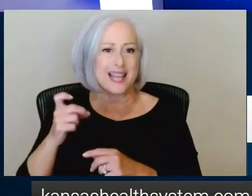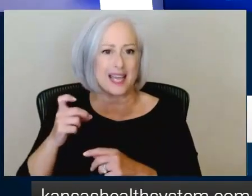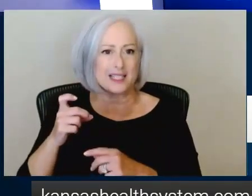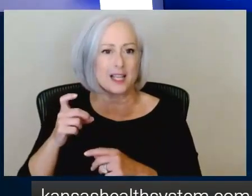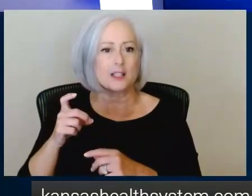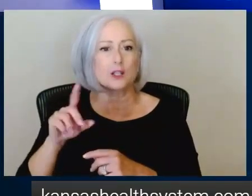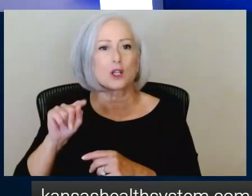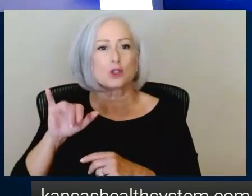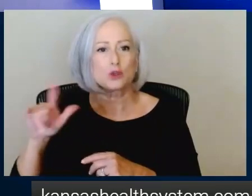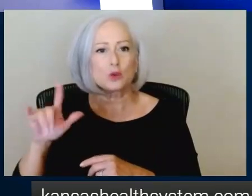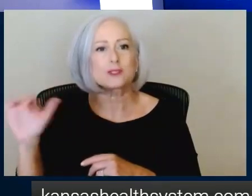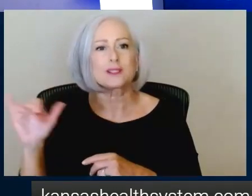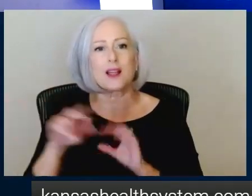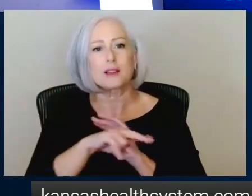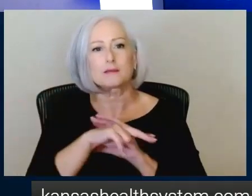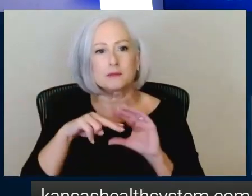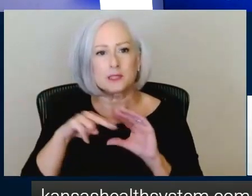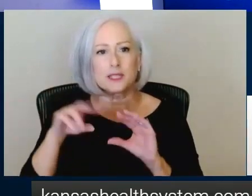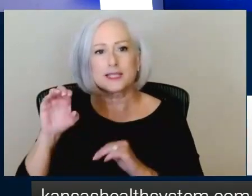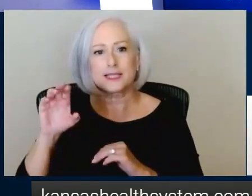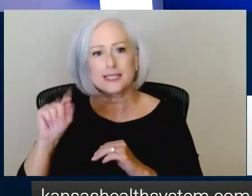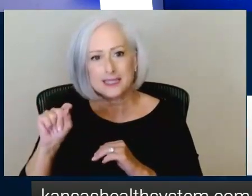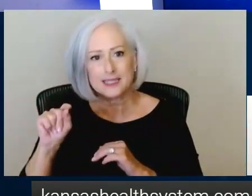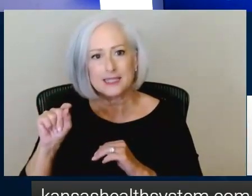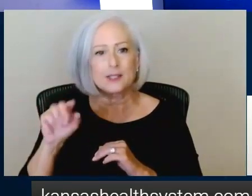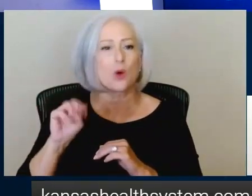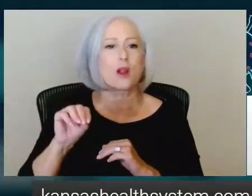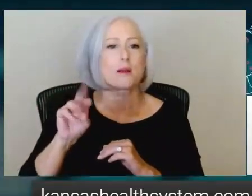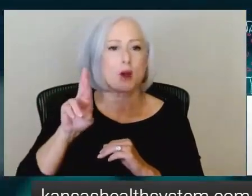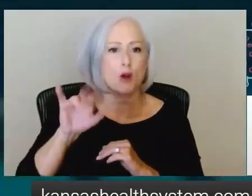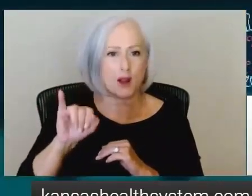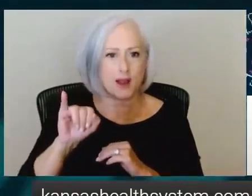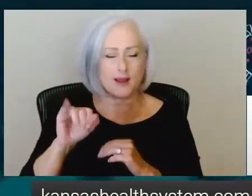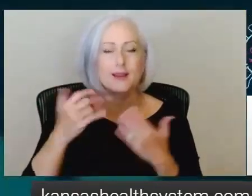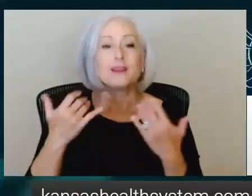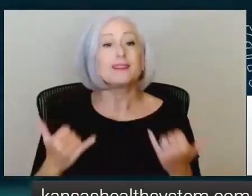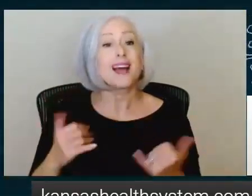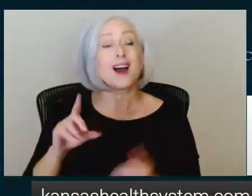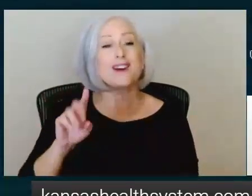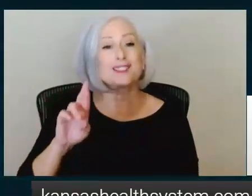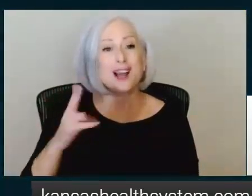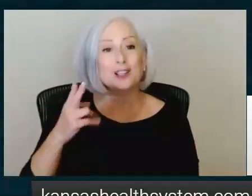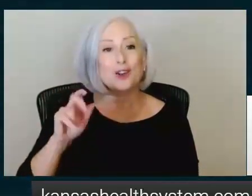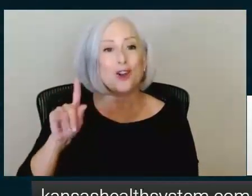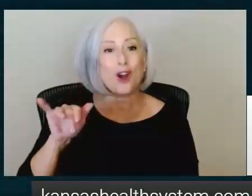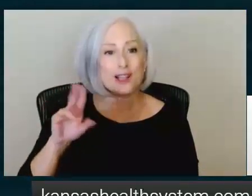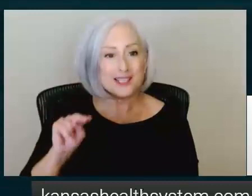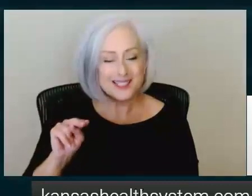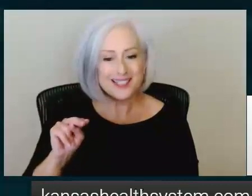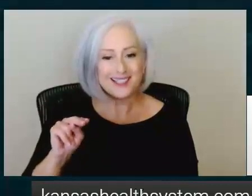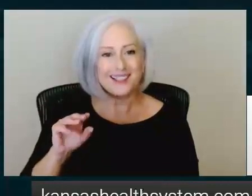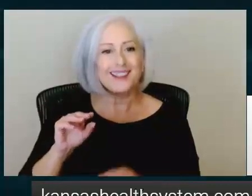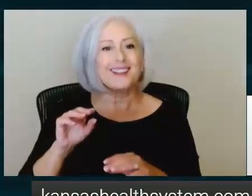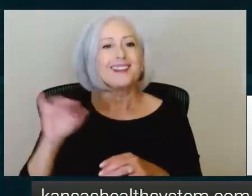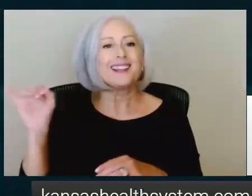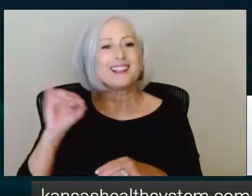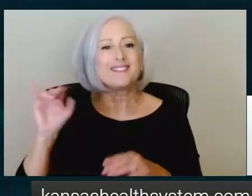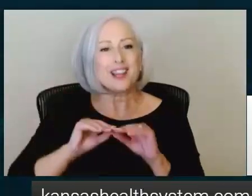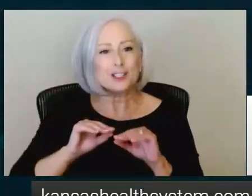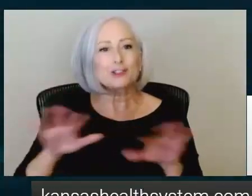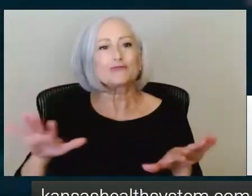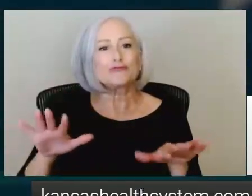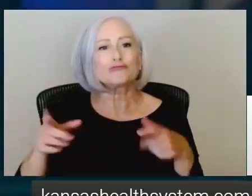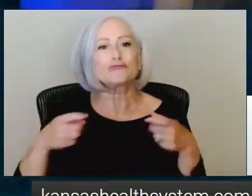MRI. All right. Well, let's check in now with Dr. Dana Hawkinson, Medical Director of Infection Prevention and Control, joining us with our COVID count. Good morning